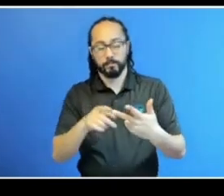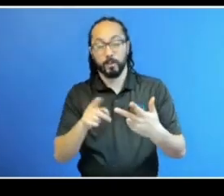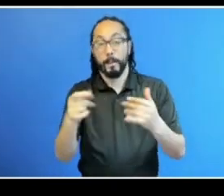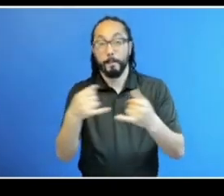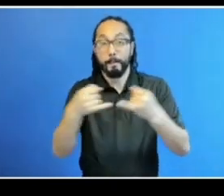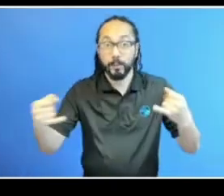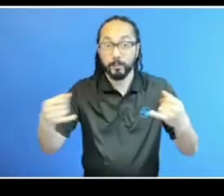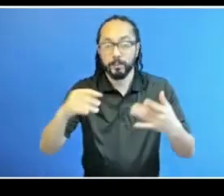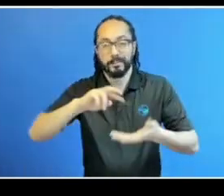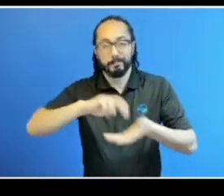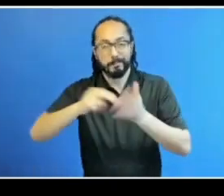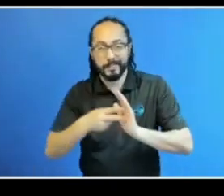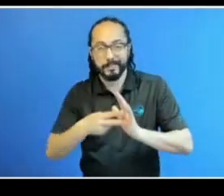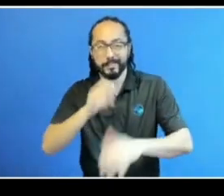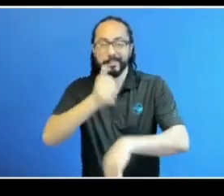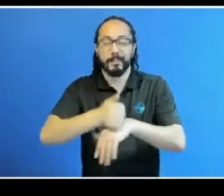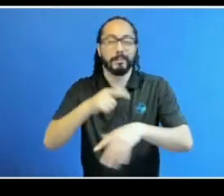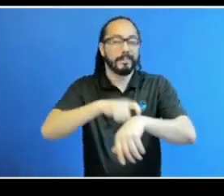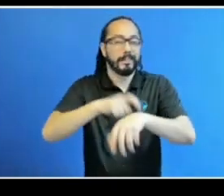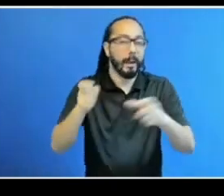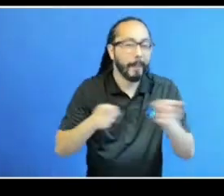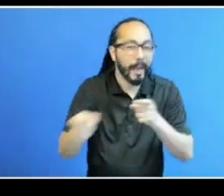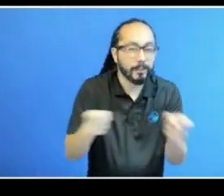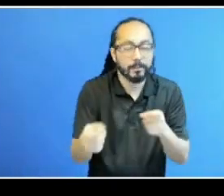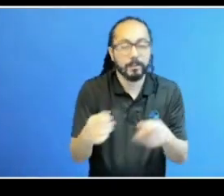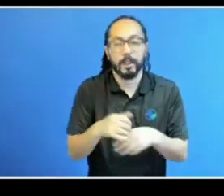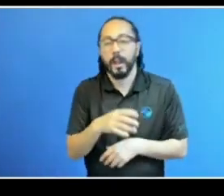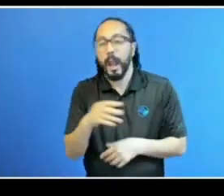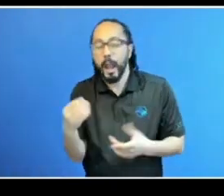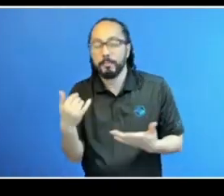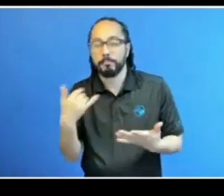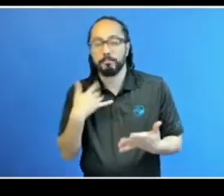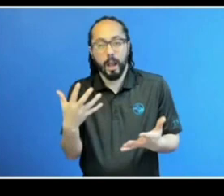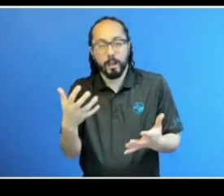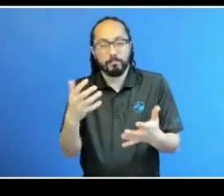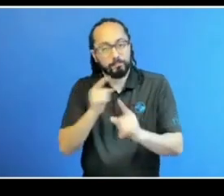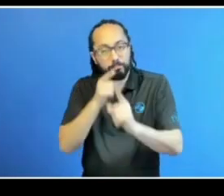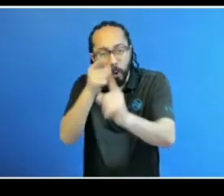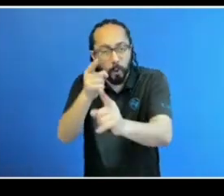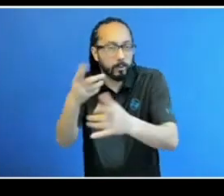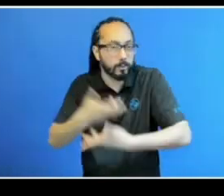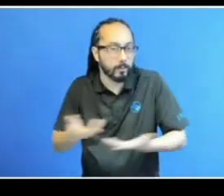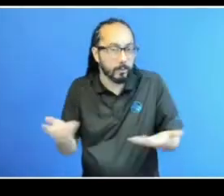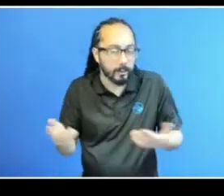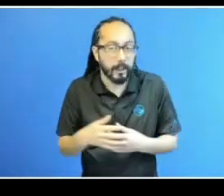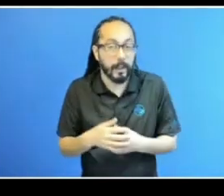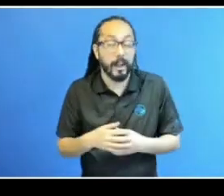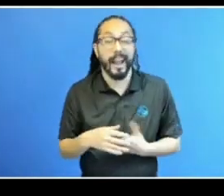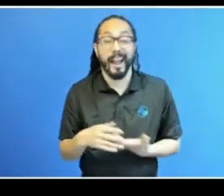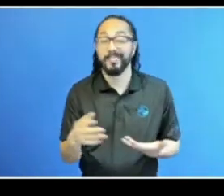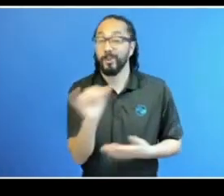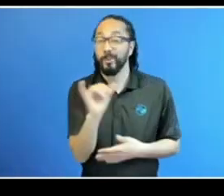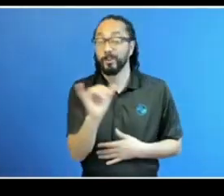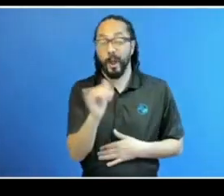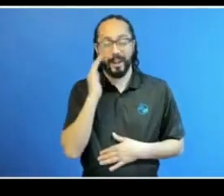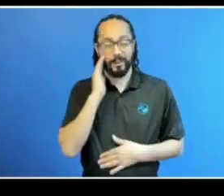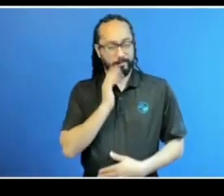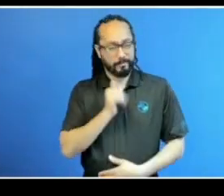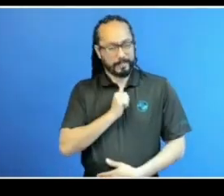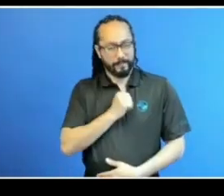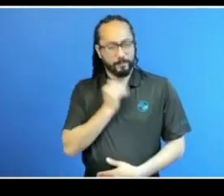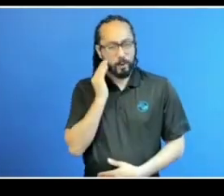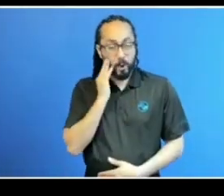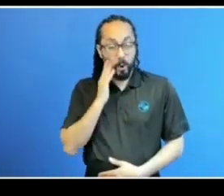which includes, knowing what it is exactly that you want to pursue, knowing as an entrepreneur that not every opportunity is for